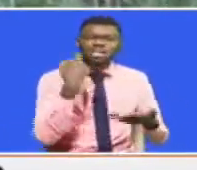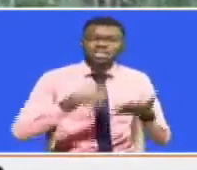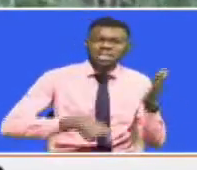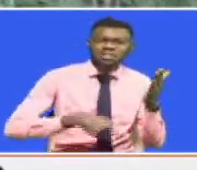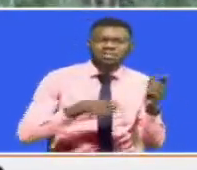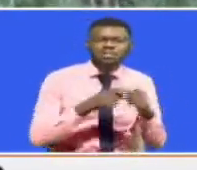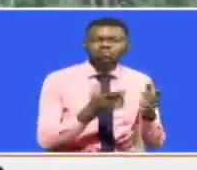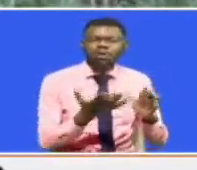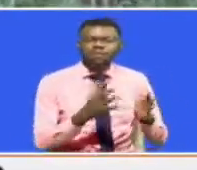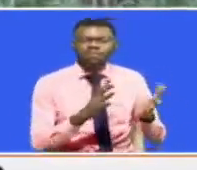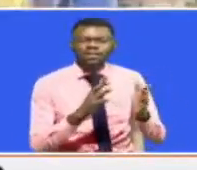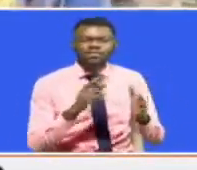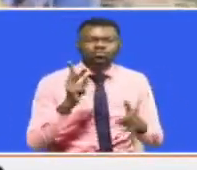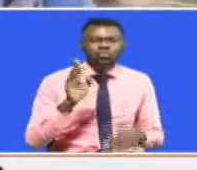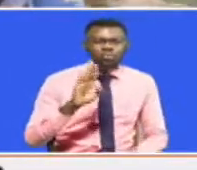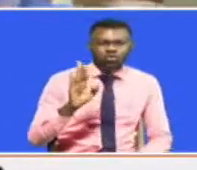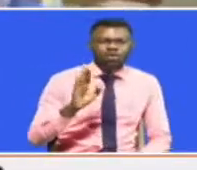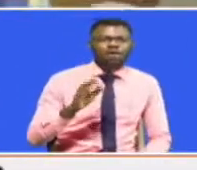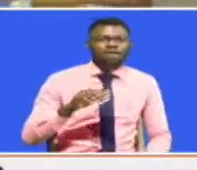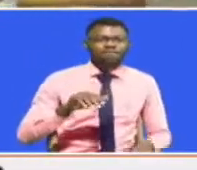billion shillings in farmers' dues.